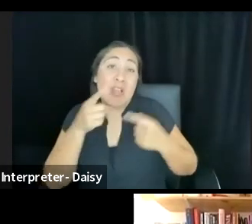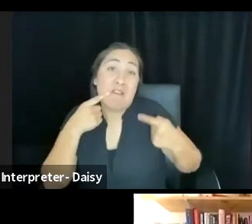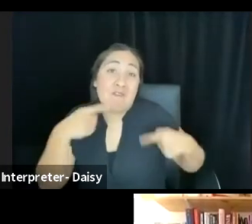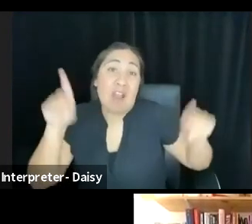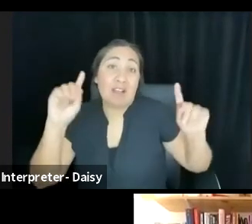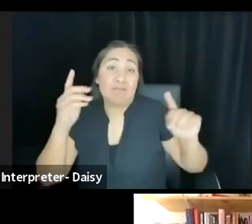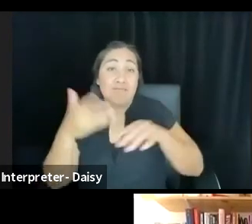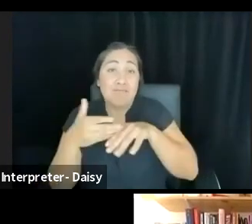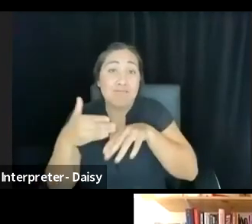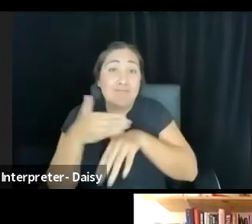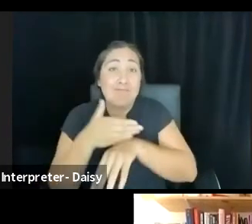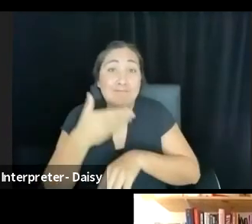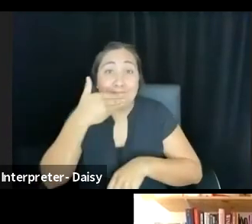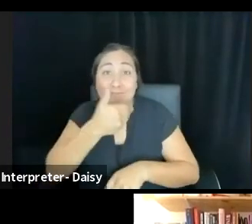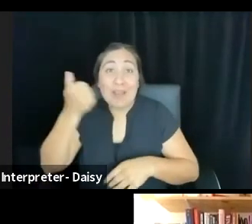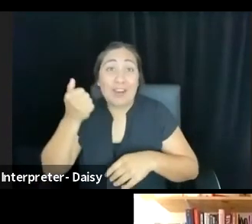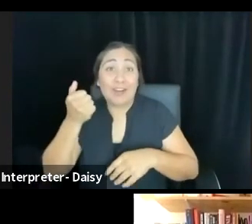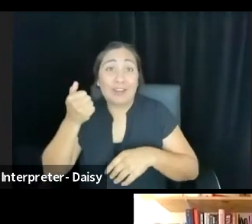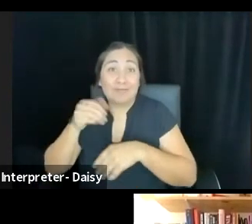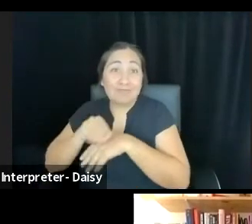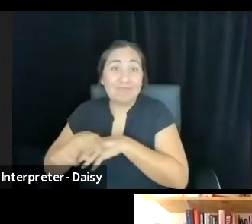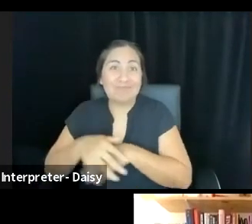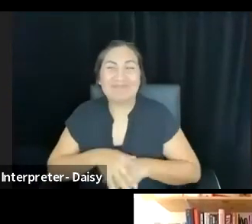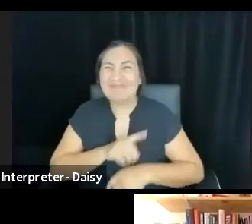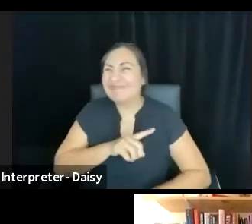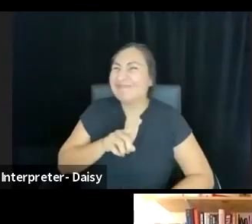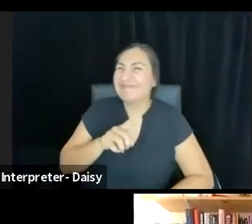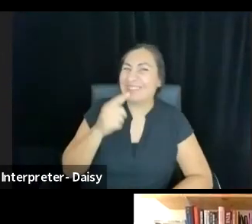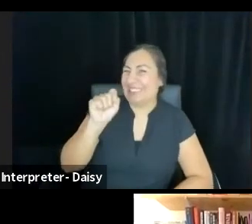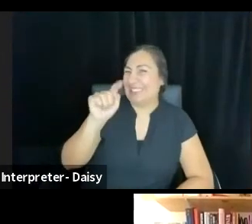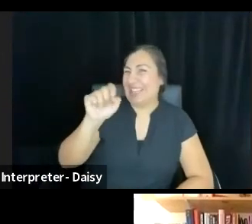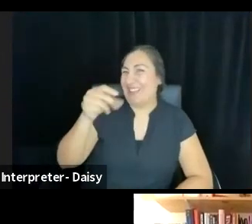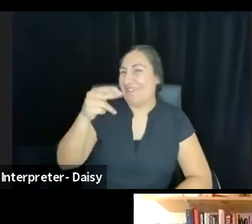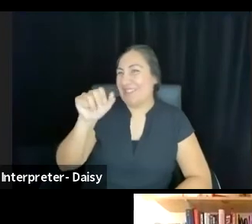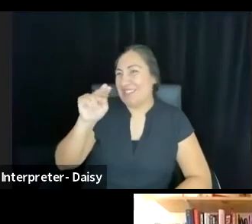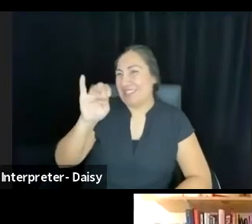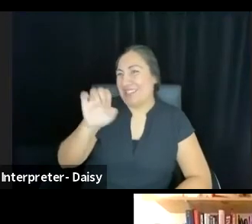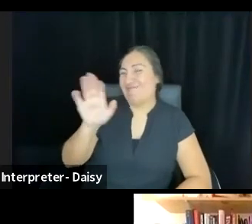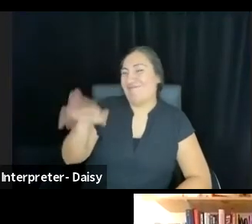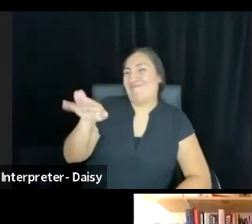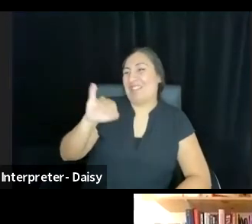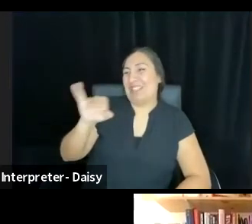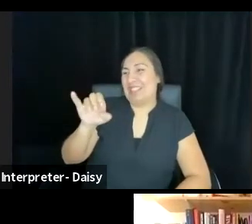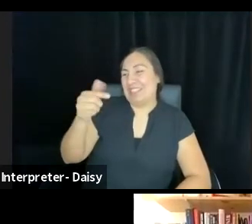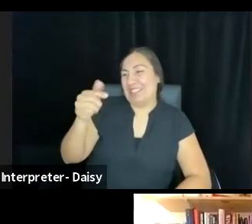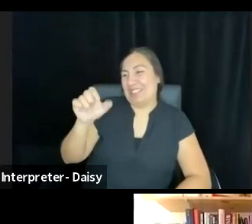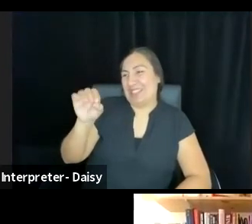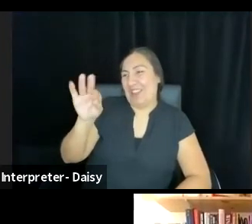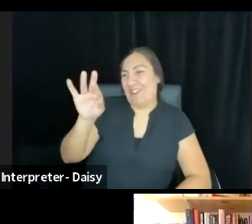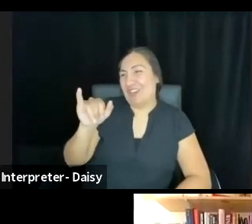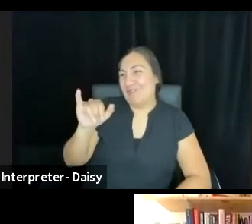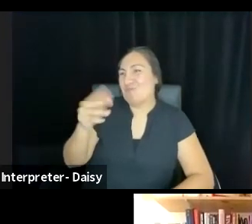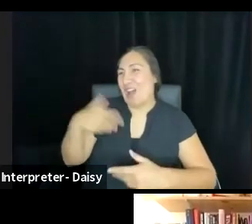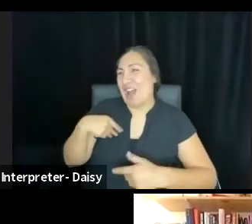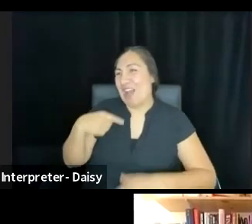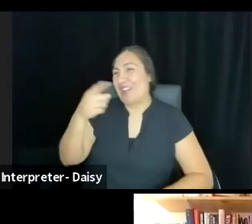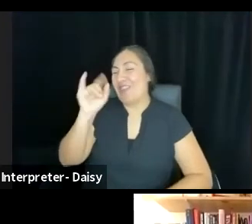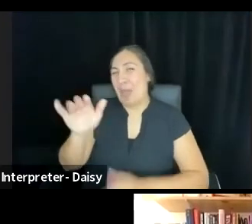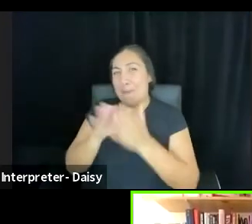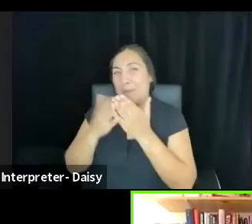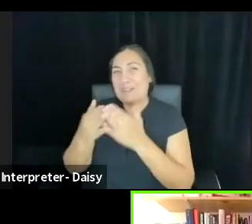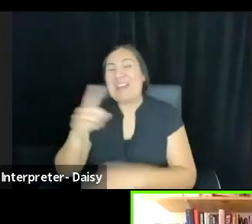Jeffrey, what did I tell you about that book? I know, as soon as you read that quote, and now with what Lori's saying, it's like, so let's get that book club together, like